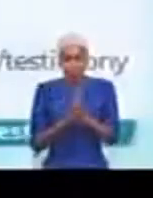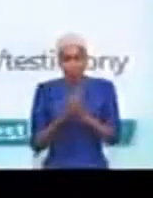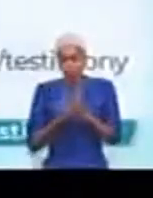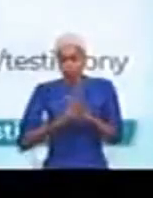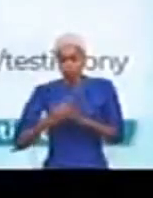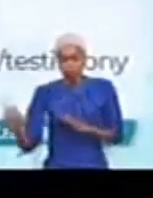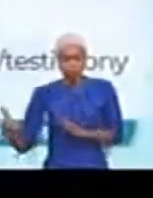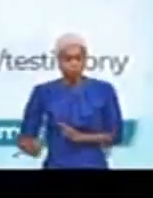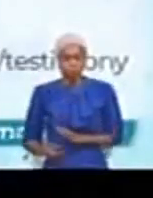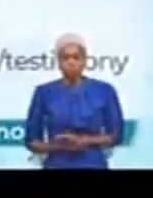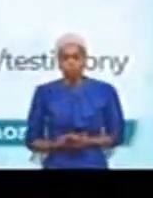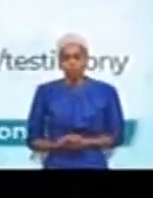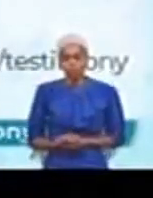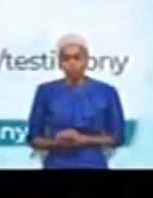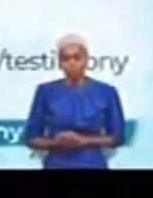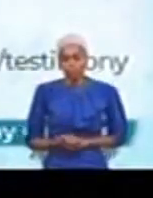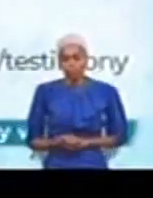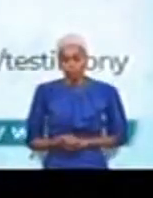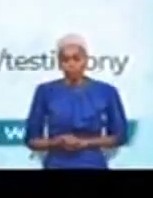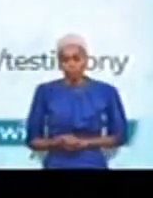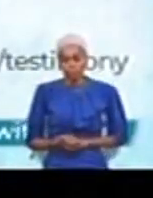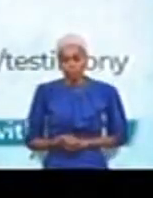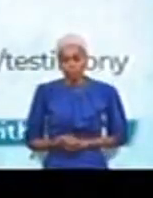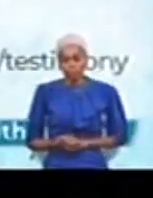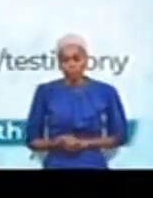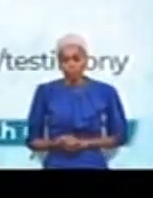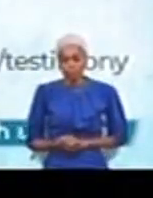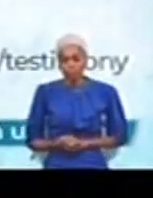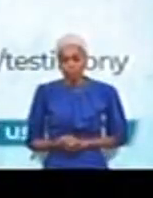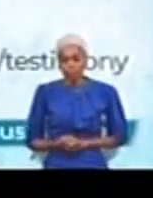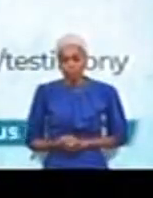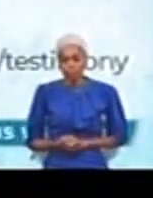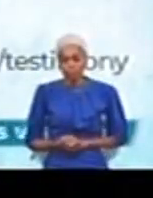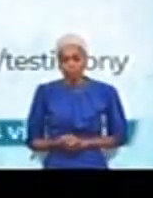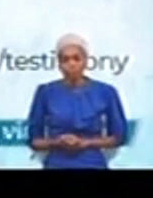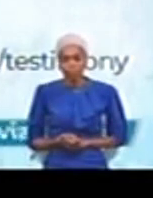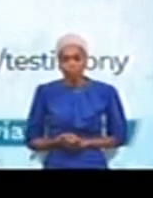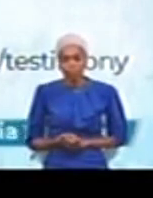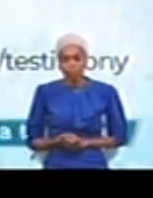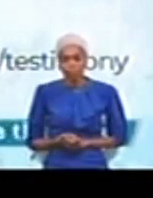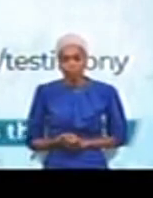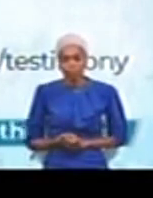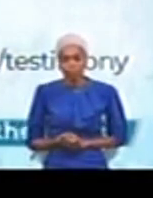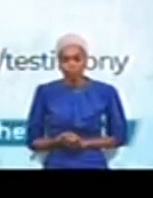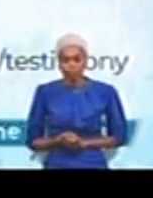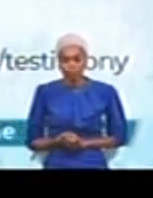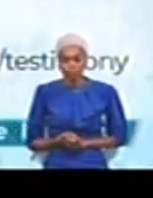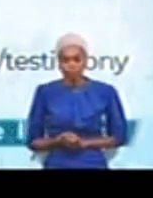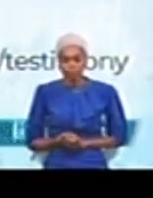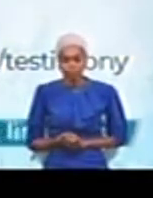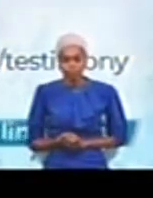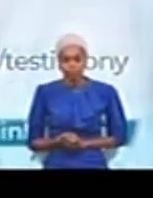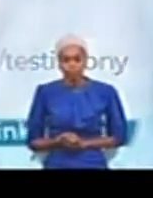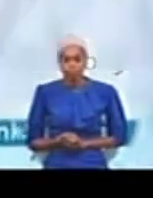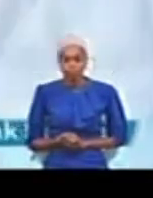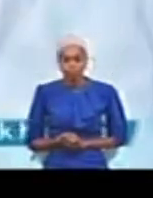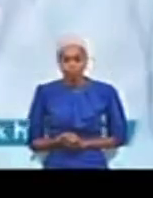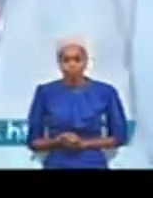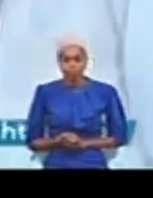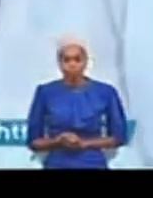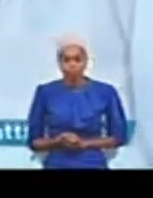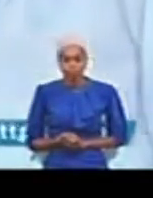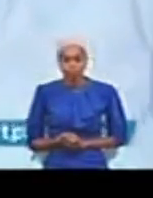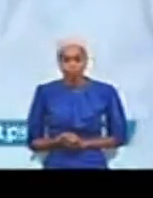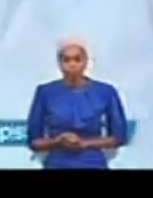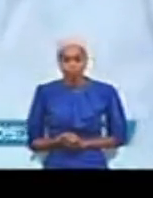Hallelujah. Amen. So the condition she's describing is referred to as a ganglionic cyst. It tends to grow on the ankle